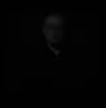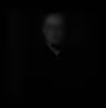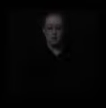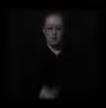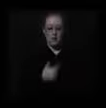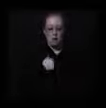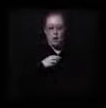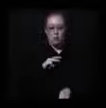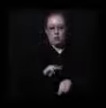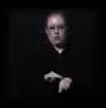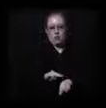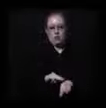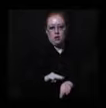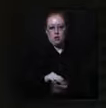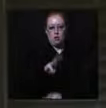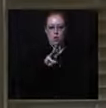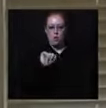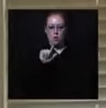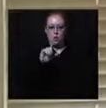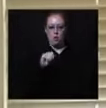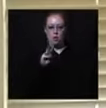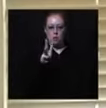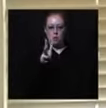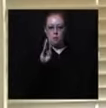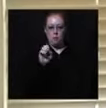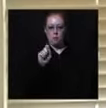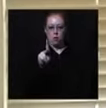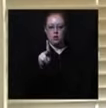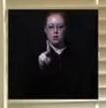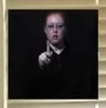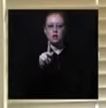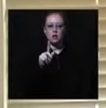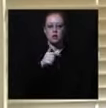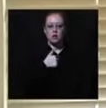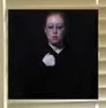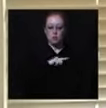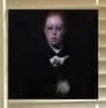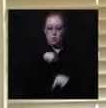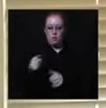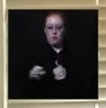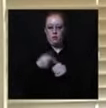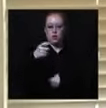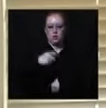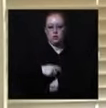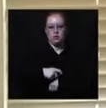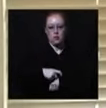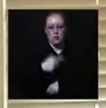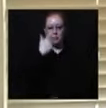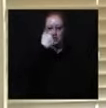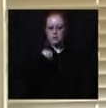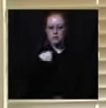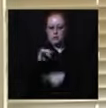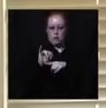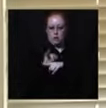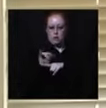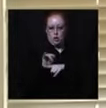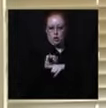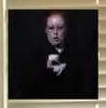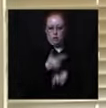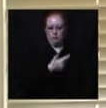I was a medical doctor at Willowbrook. I was brought to Willowbrook for the first time on my